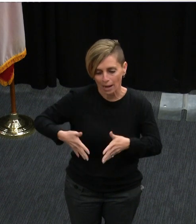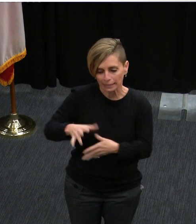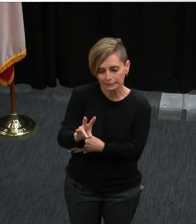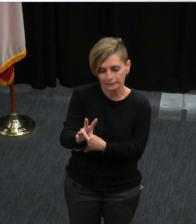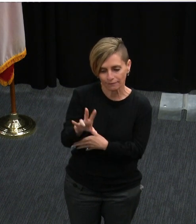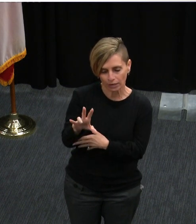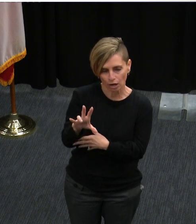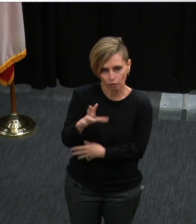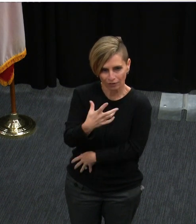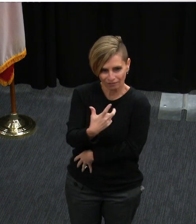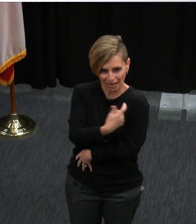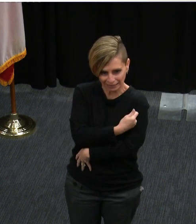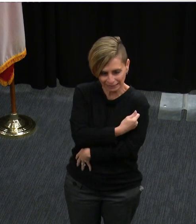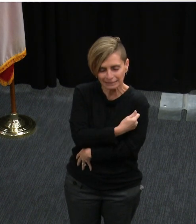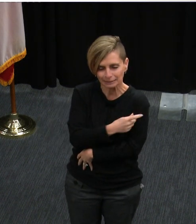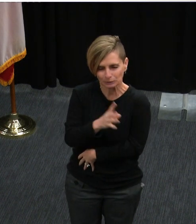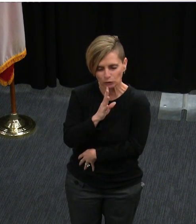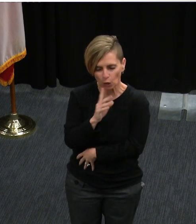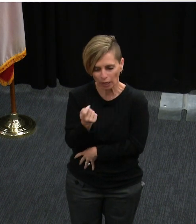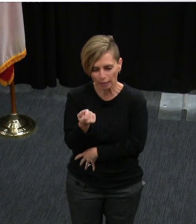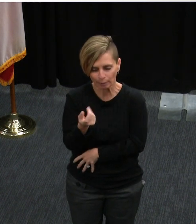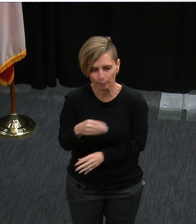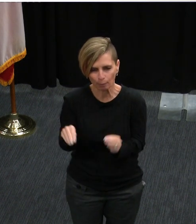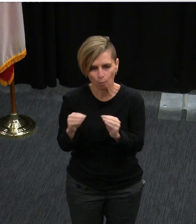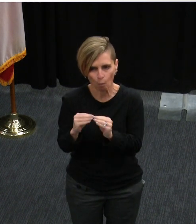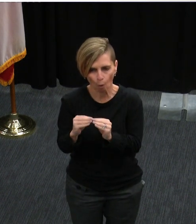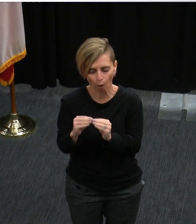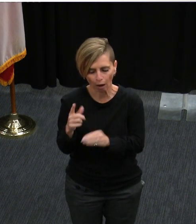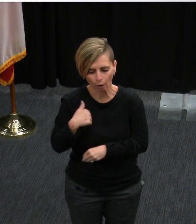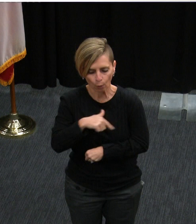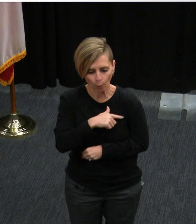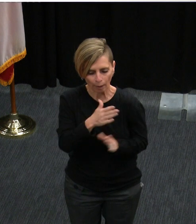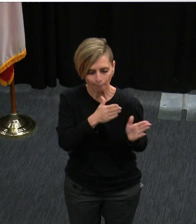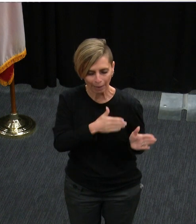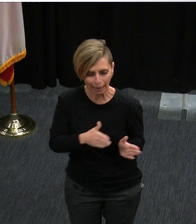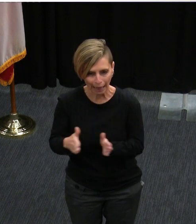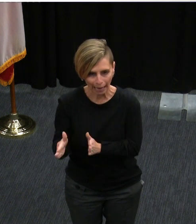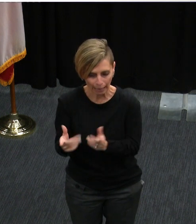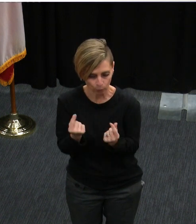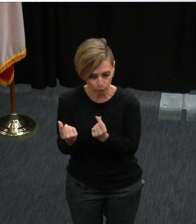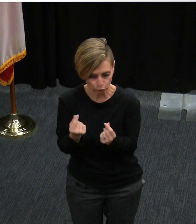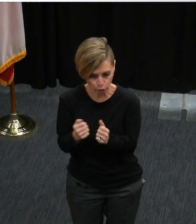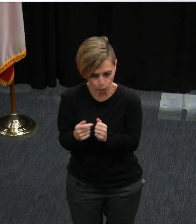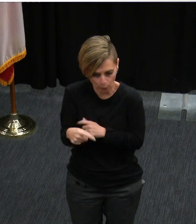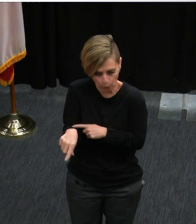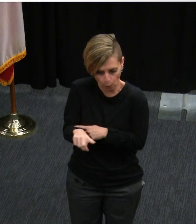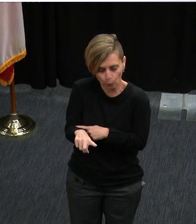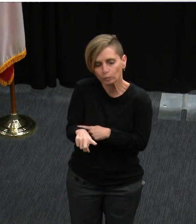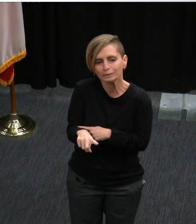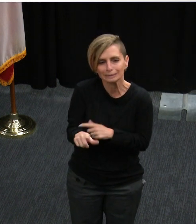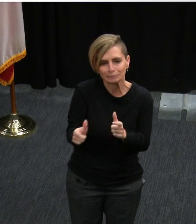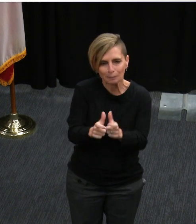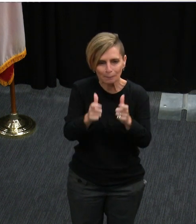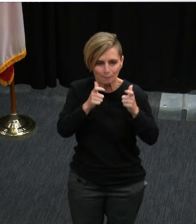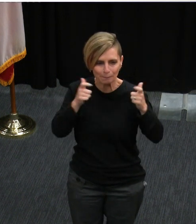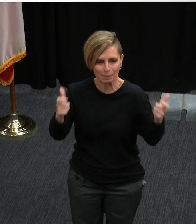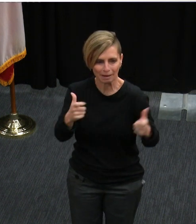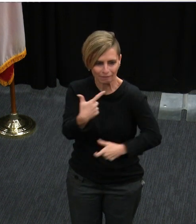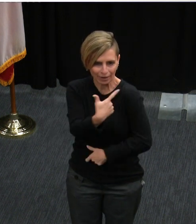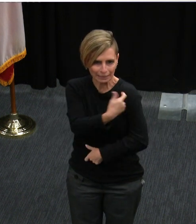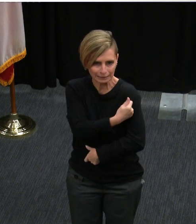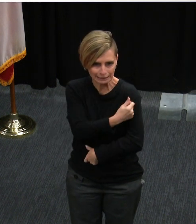doses, and we'll speak a little bit more about this, but we are planning to do a mass vaccination clinic for frontline